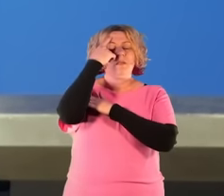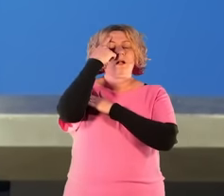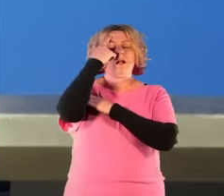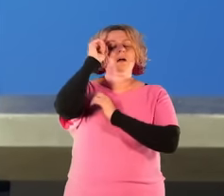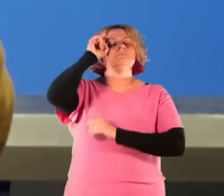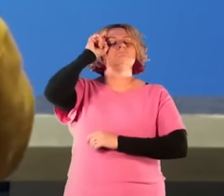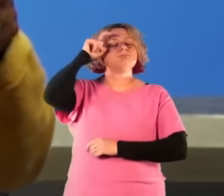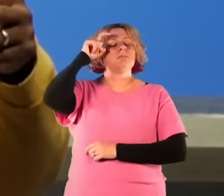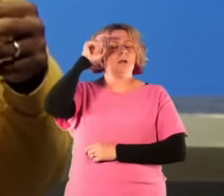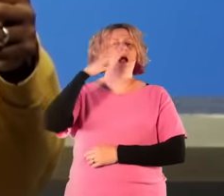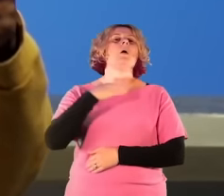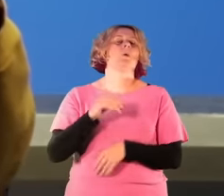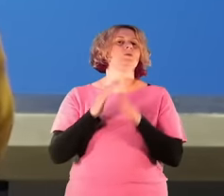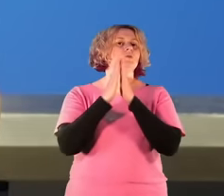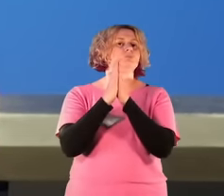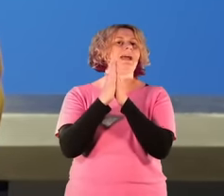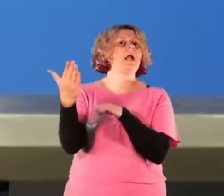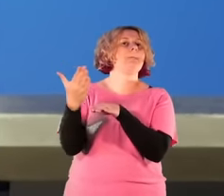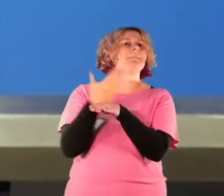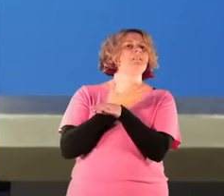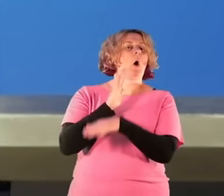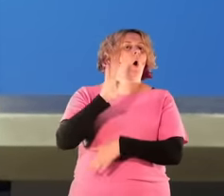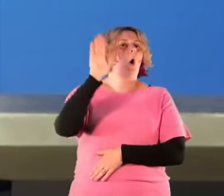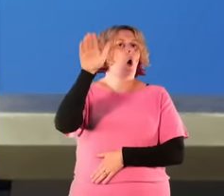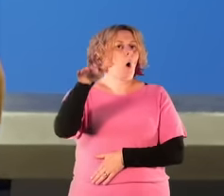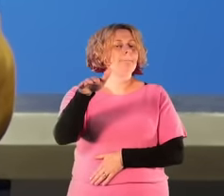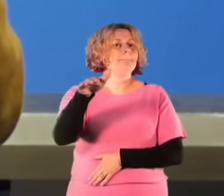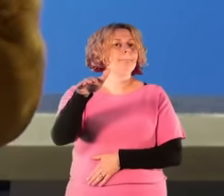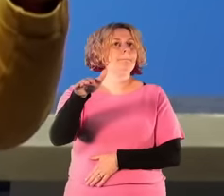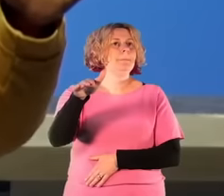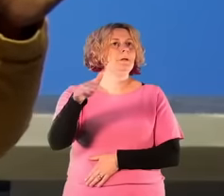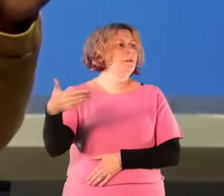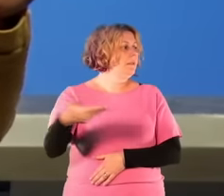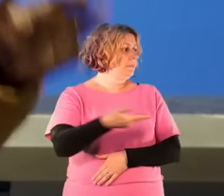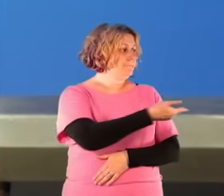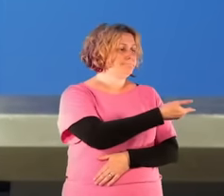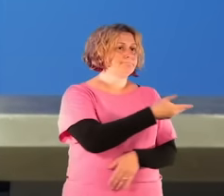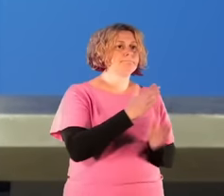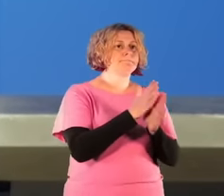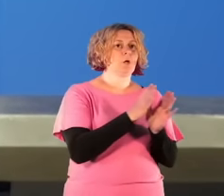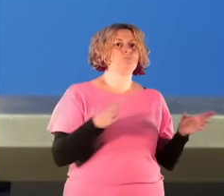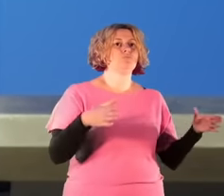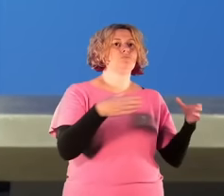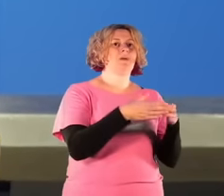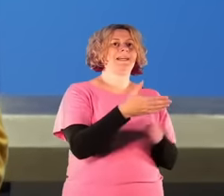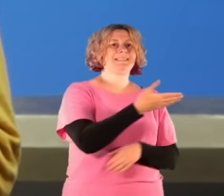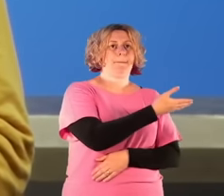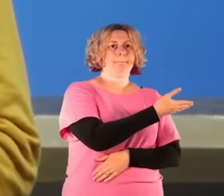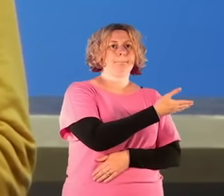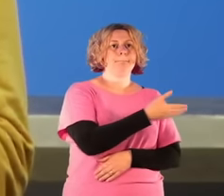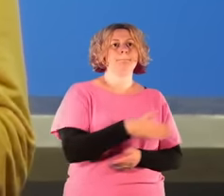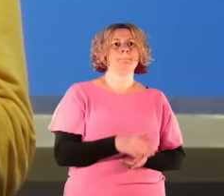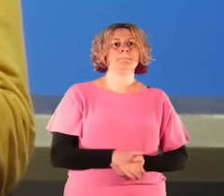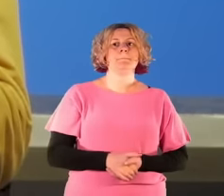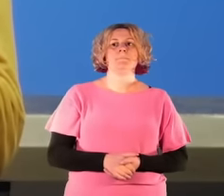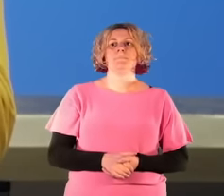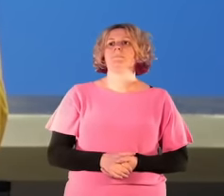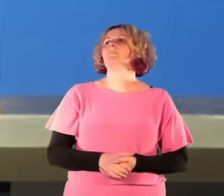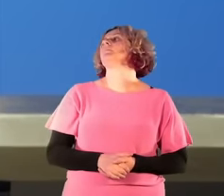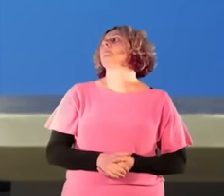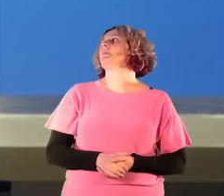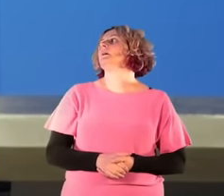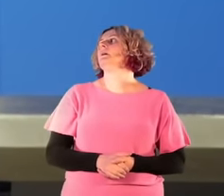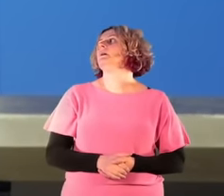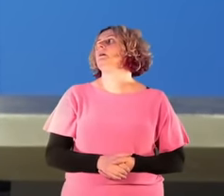the Lord before you go home to wherever you go home to, then the prayer team are here to help. Do make the most of them. And I know that some of you